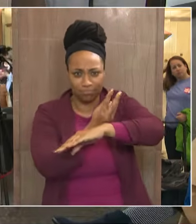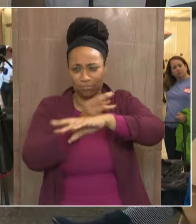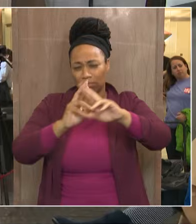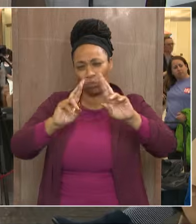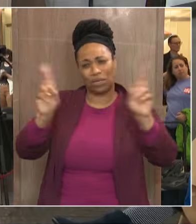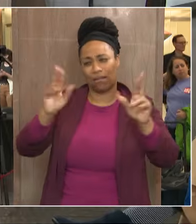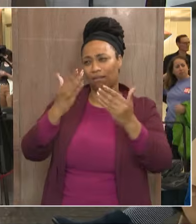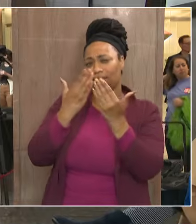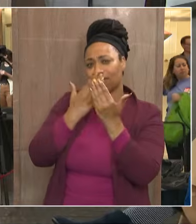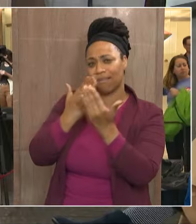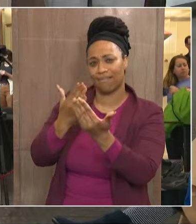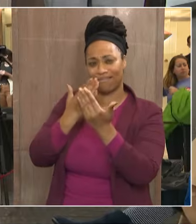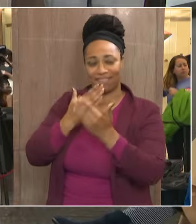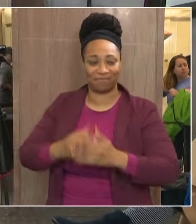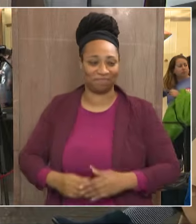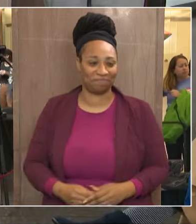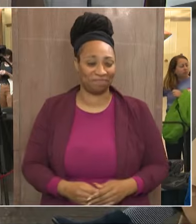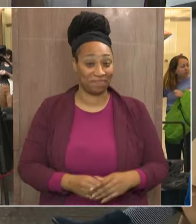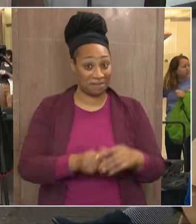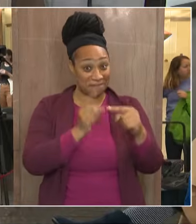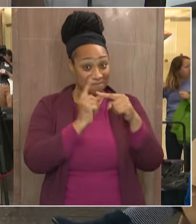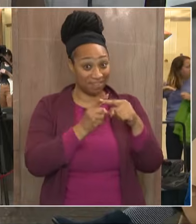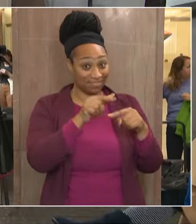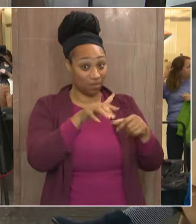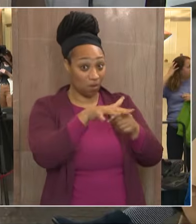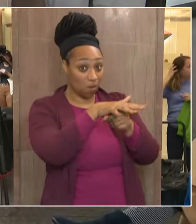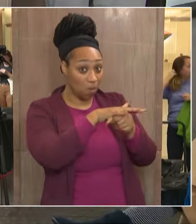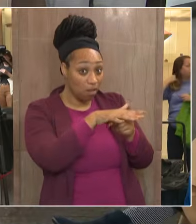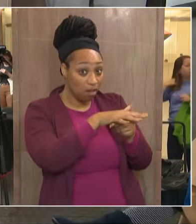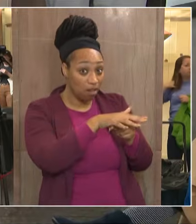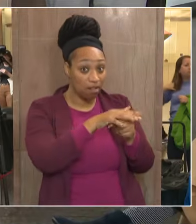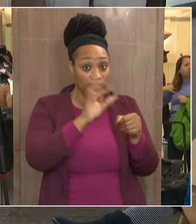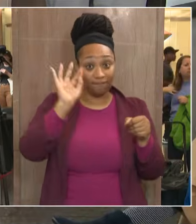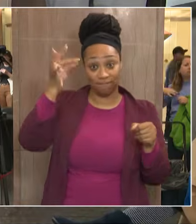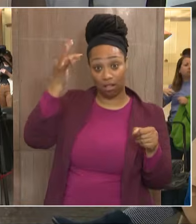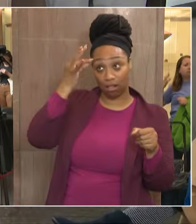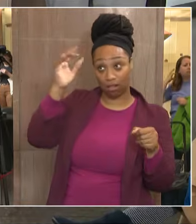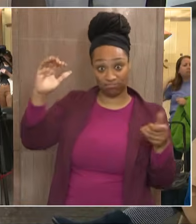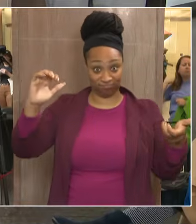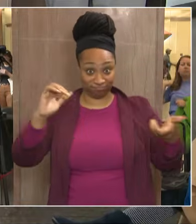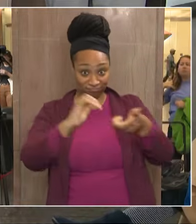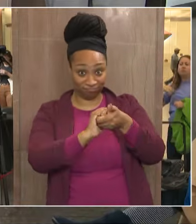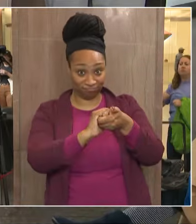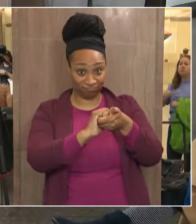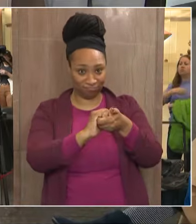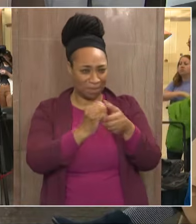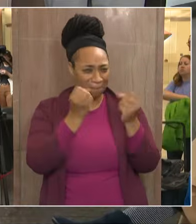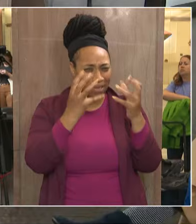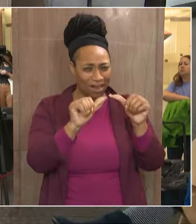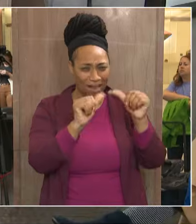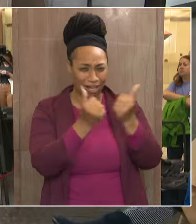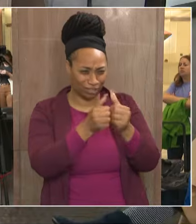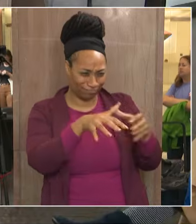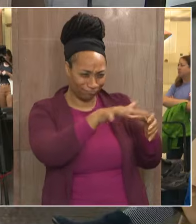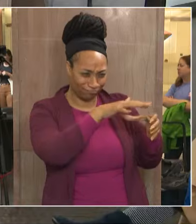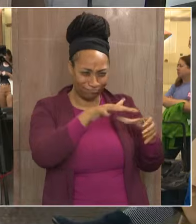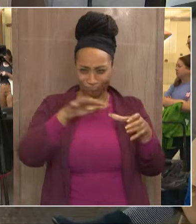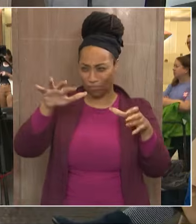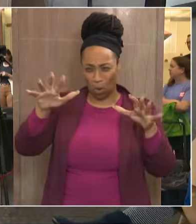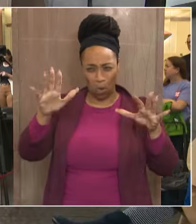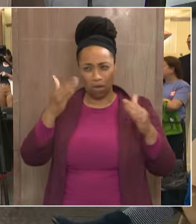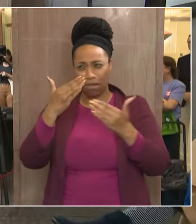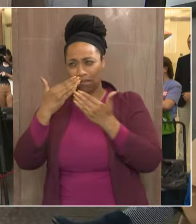partners, DDOT, DSLBD, DCCAH, CFA, NCPC, and